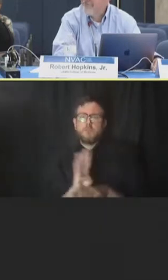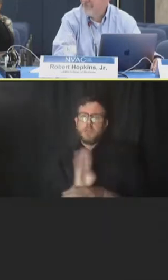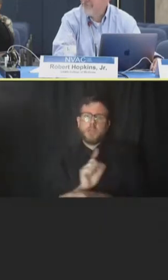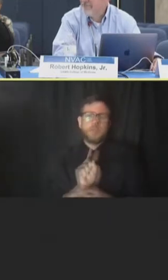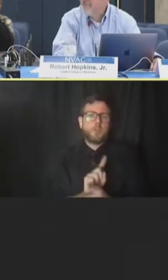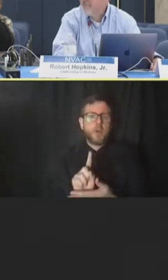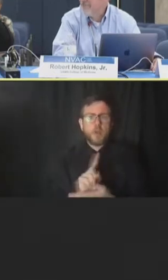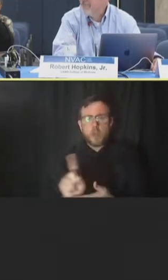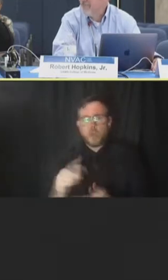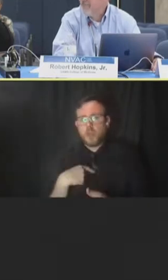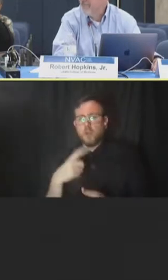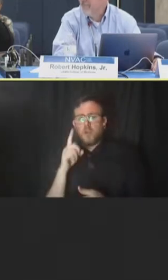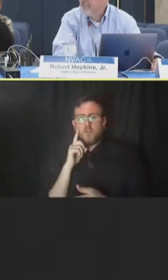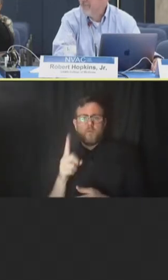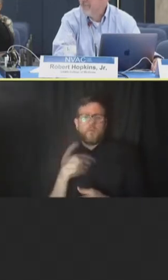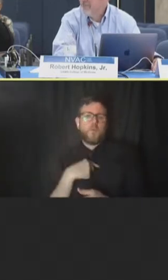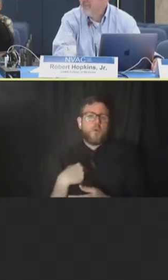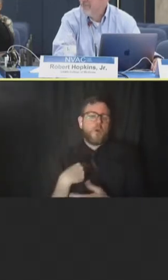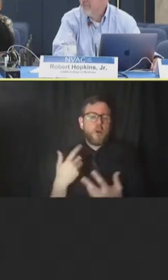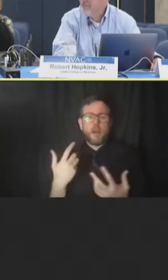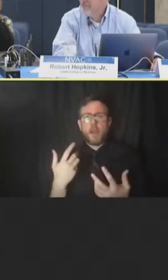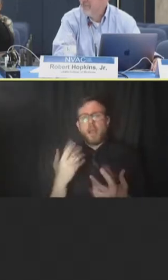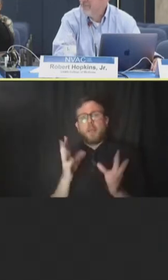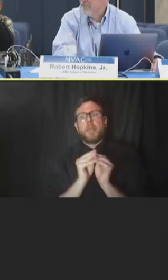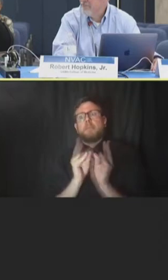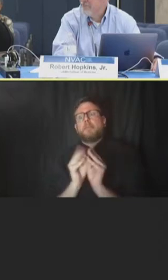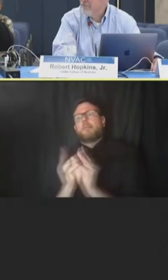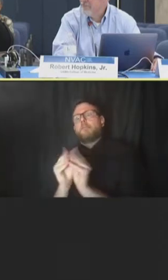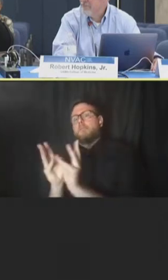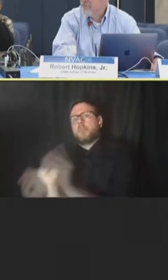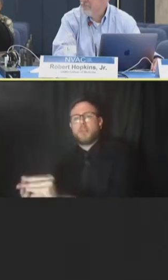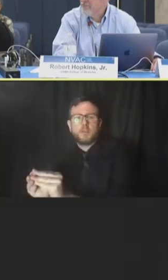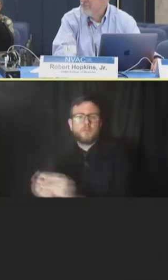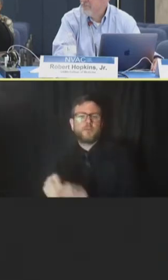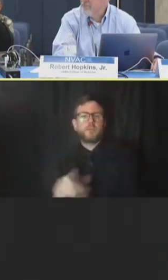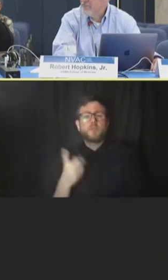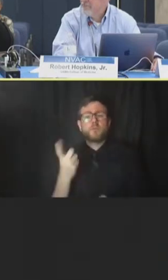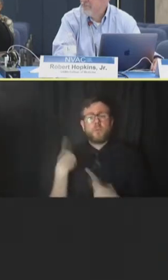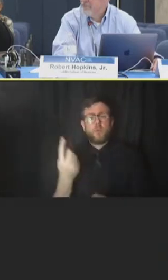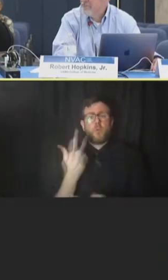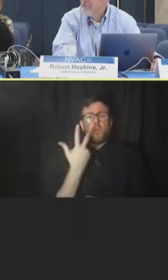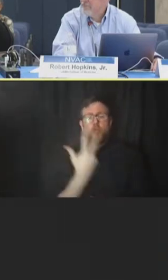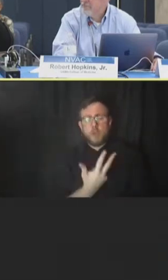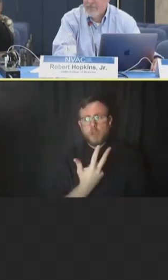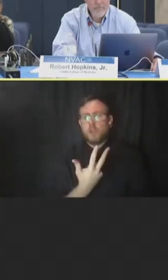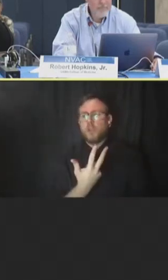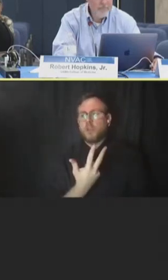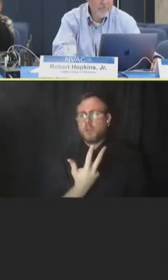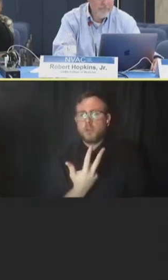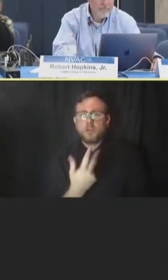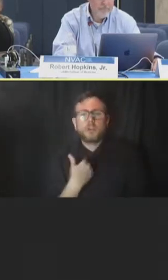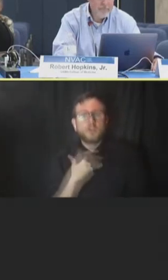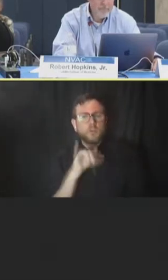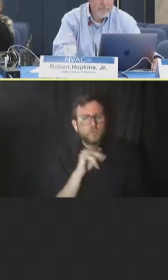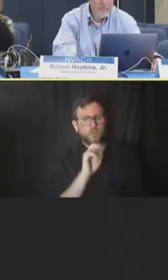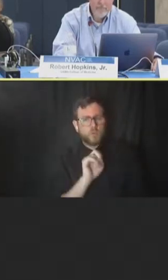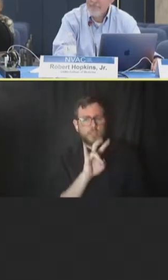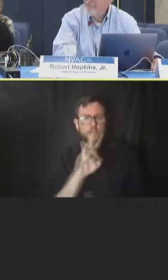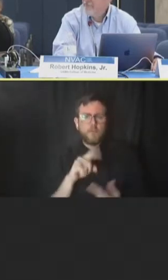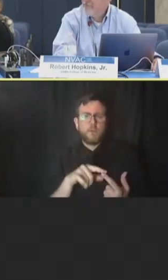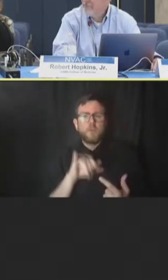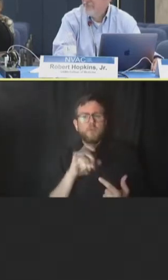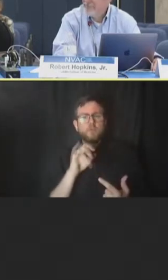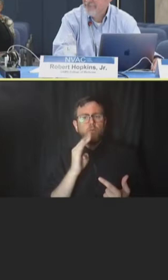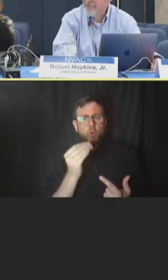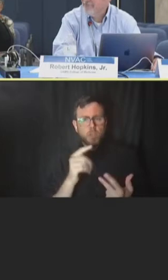VRBPAC meetings. We have had 3 so far on June 7th, June 14th,